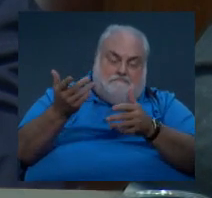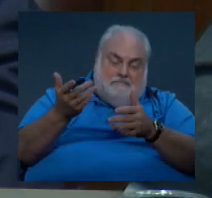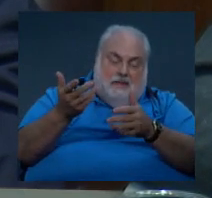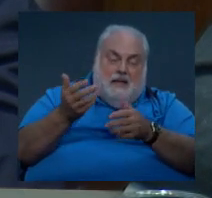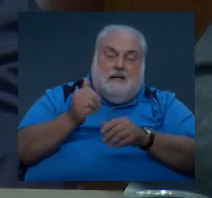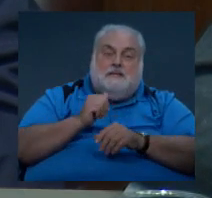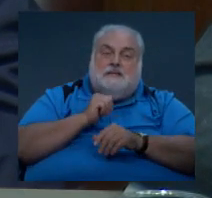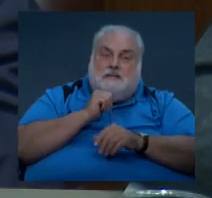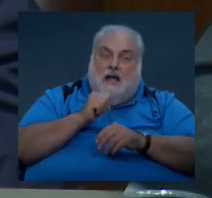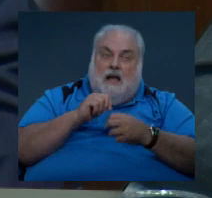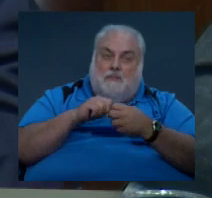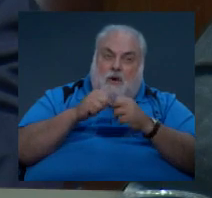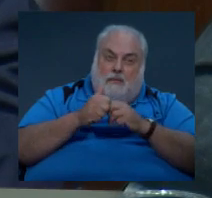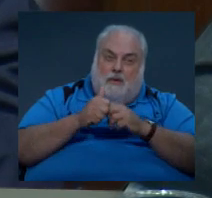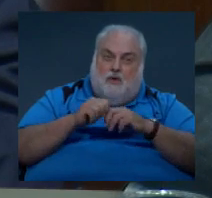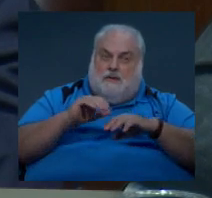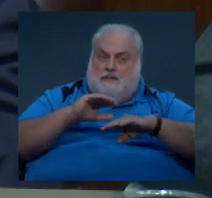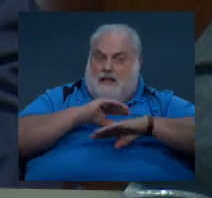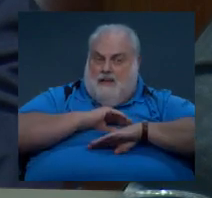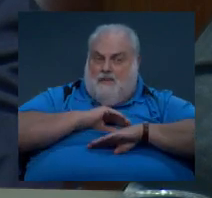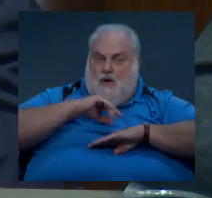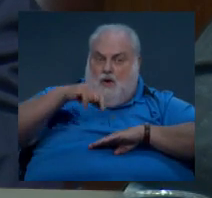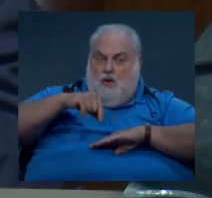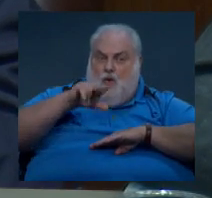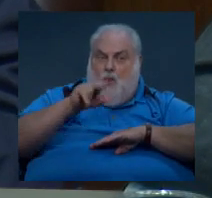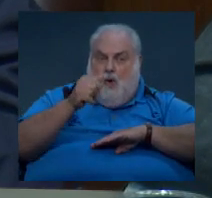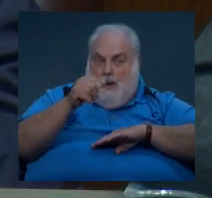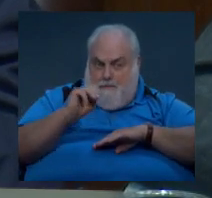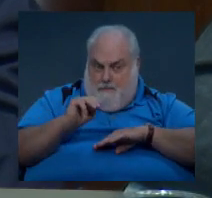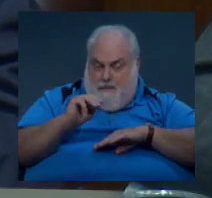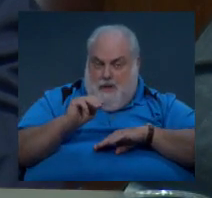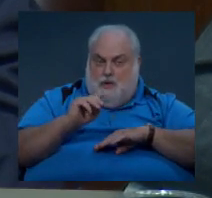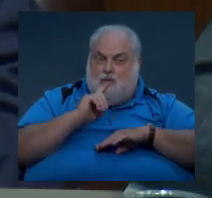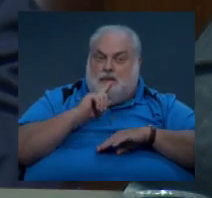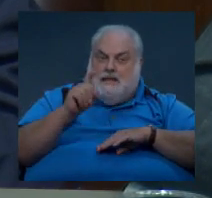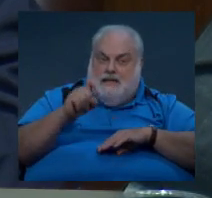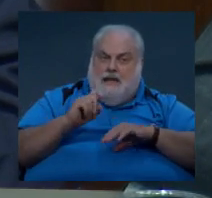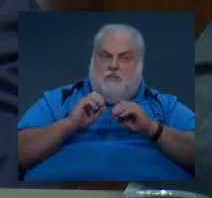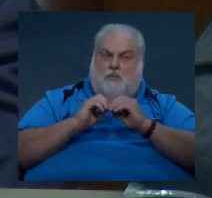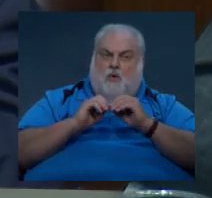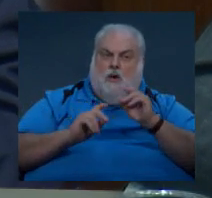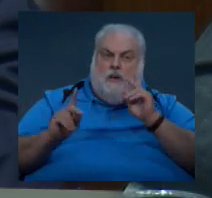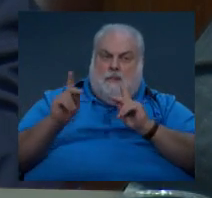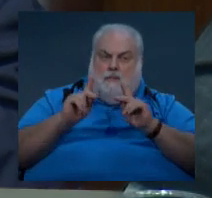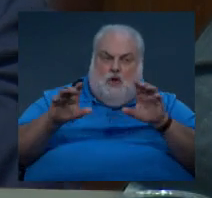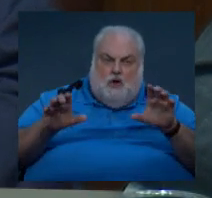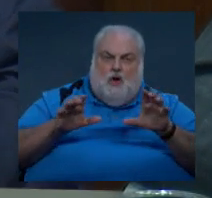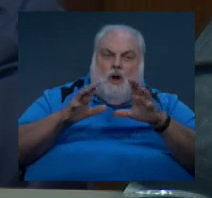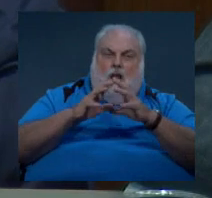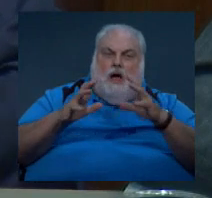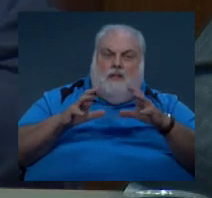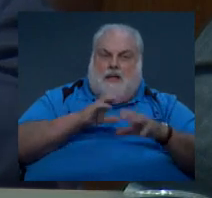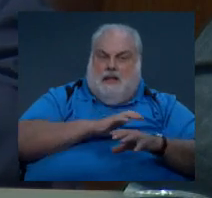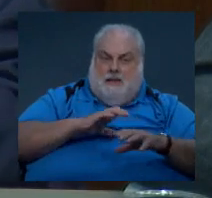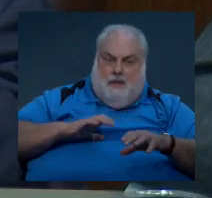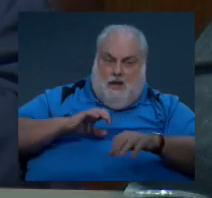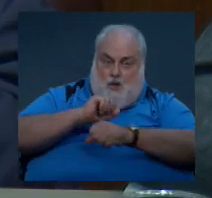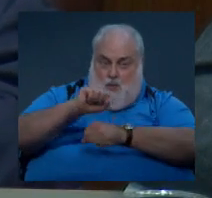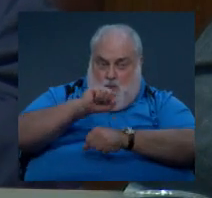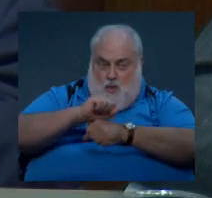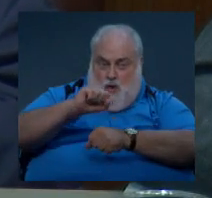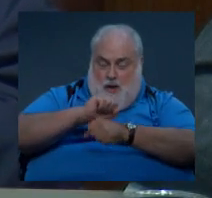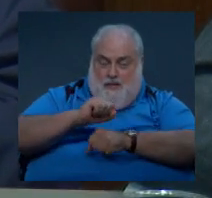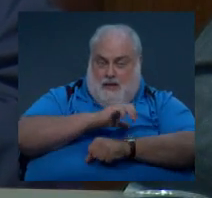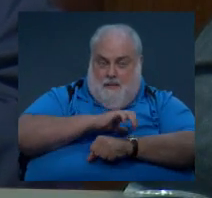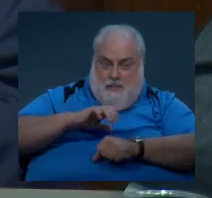of having to meet a quorum or anything. It really is needing some more bodies to do a lot of the committee work that